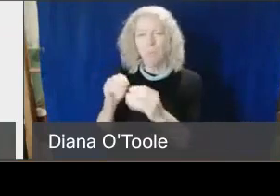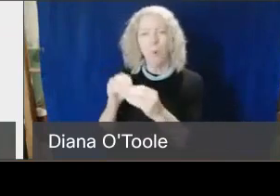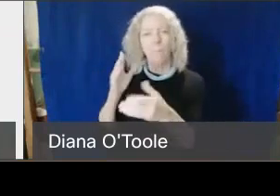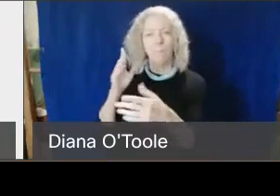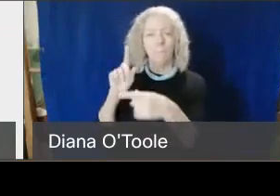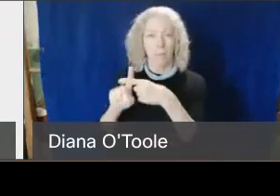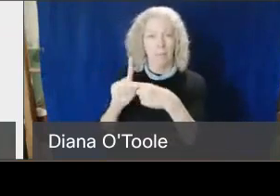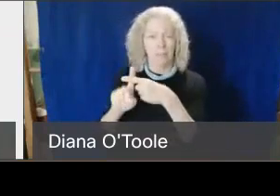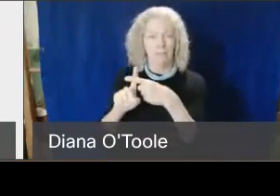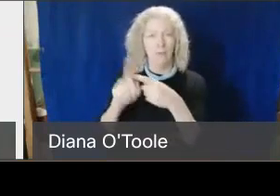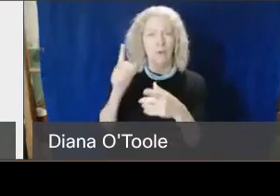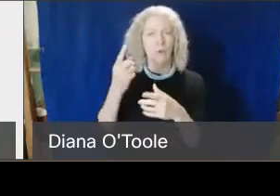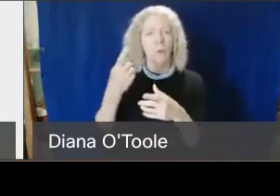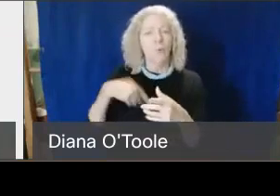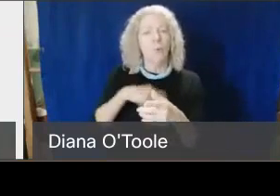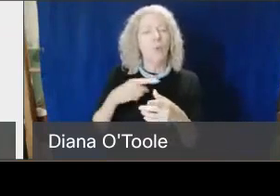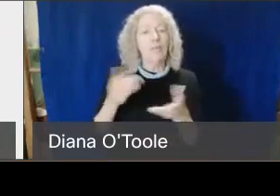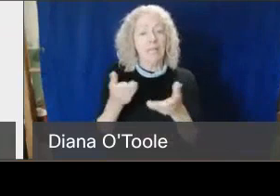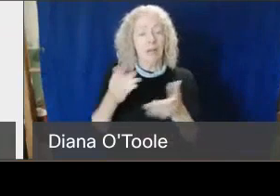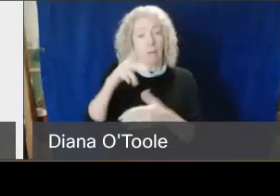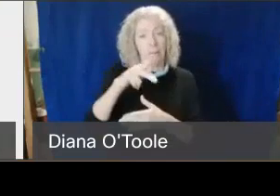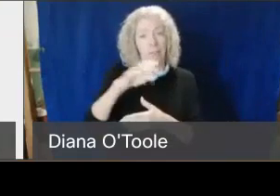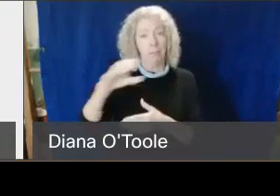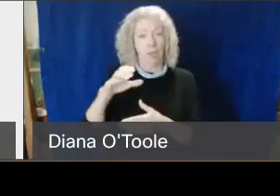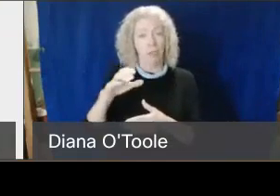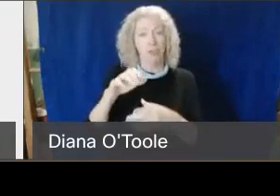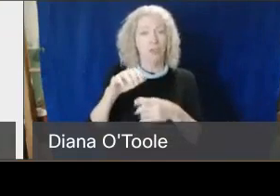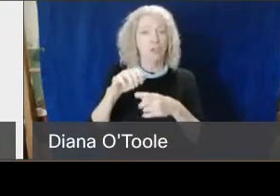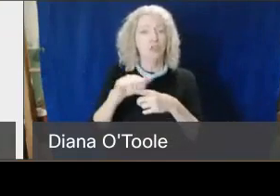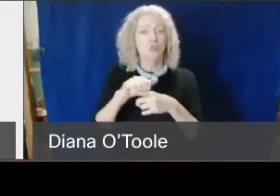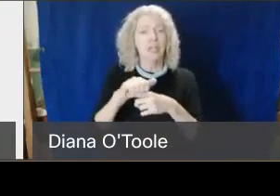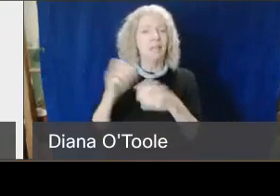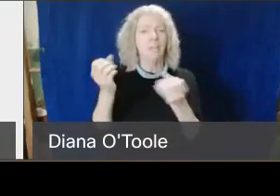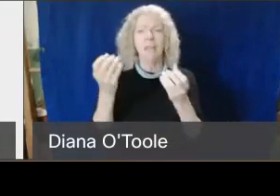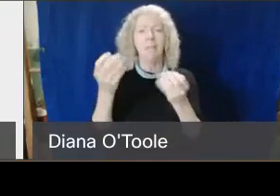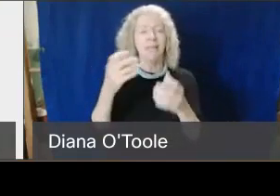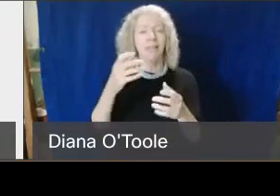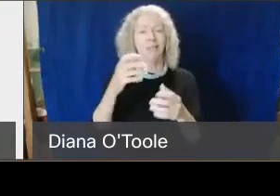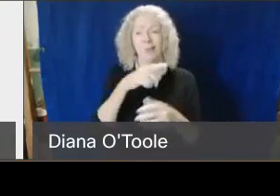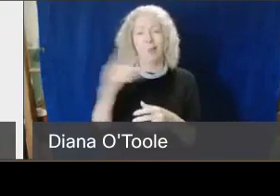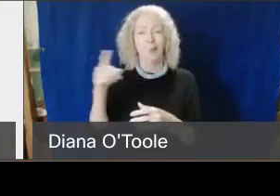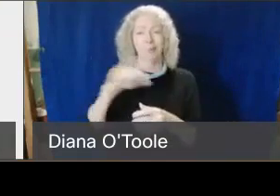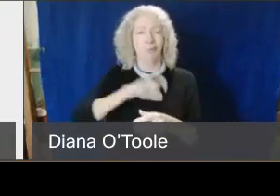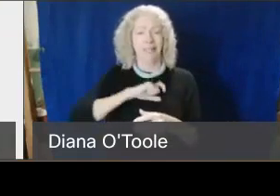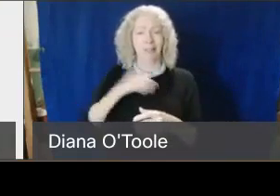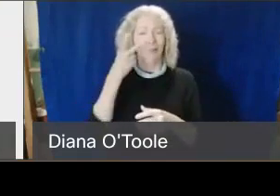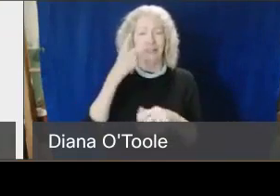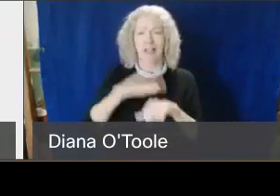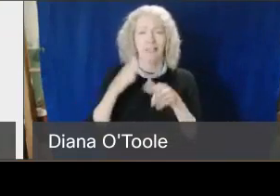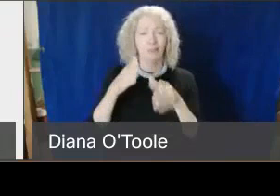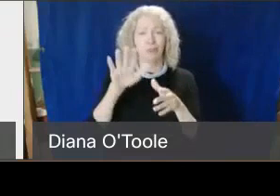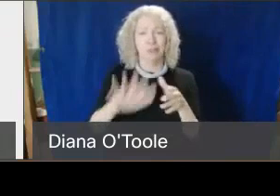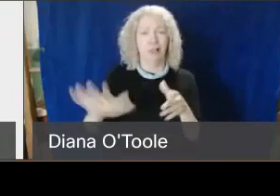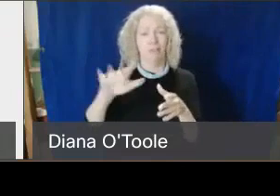a lot of the police officers who are out on the streets across our region. And I think we can do more